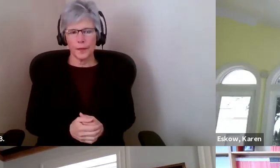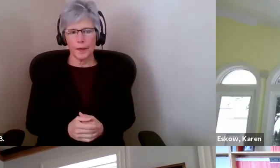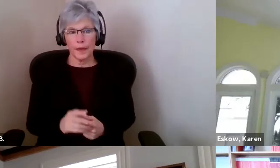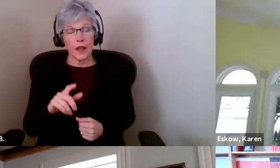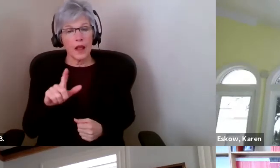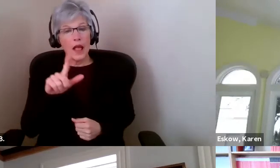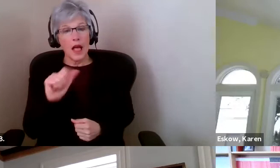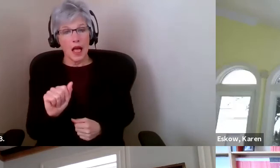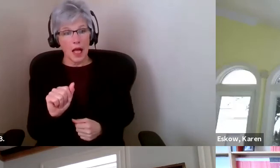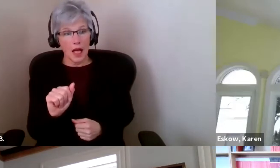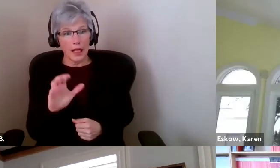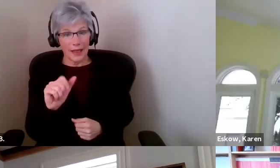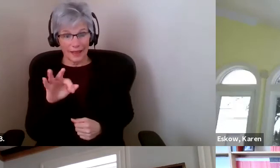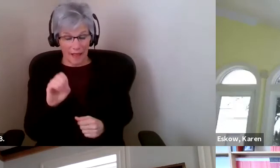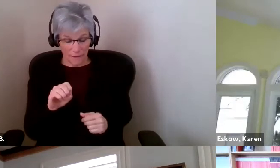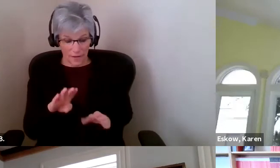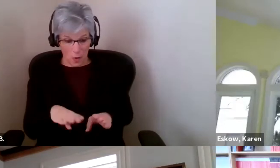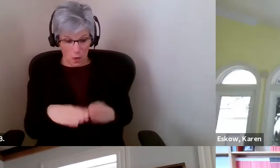to be maskless in that area only,